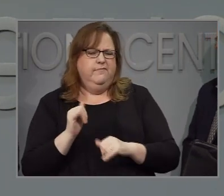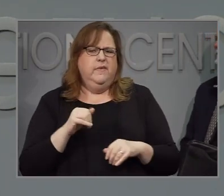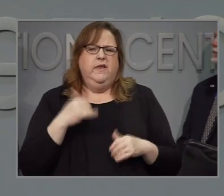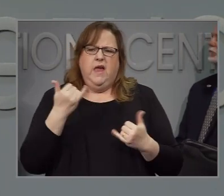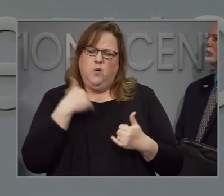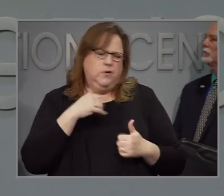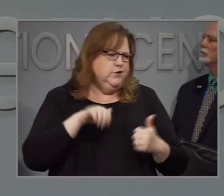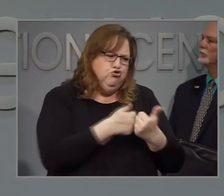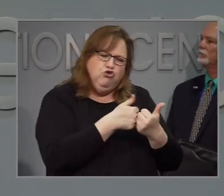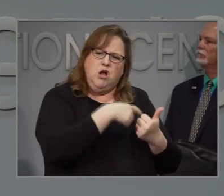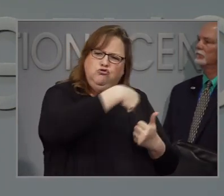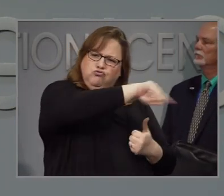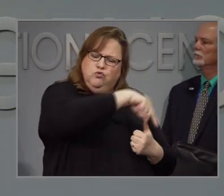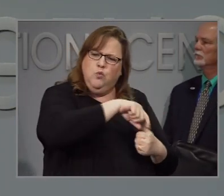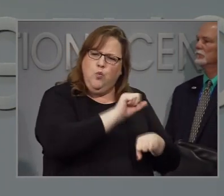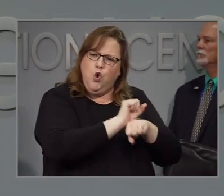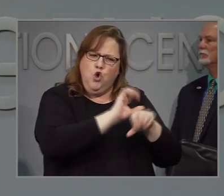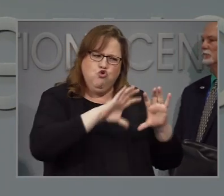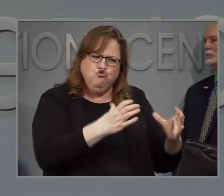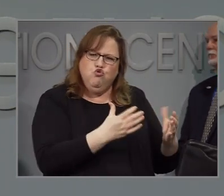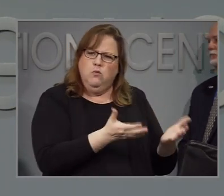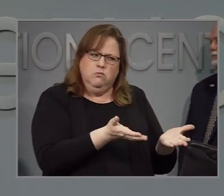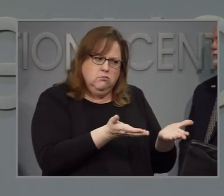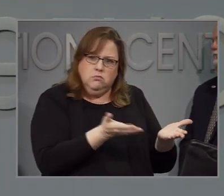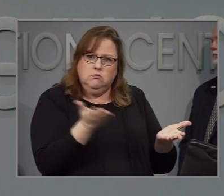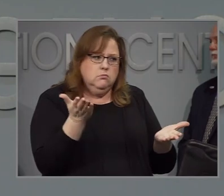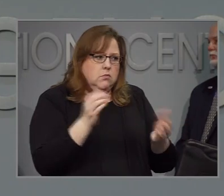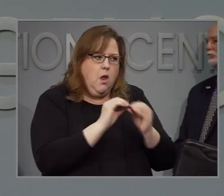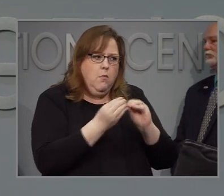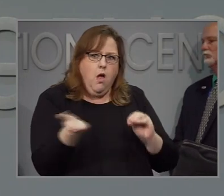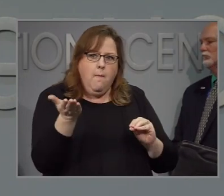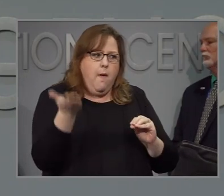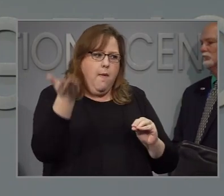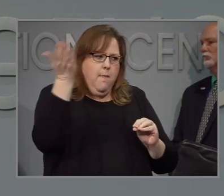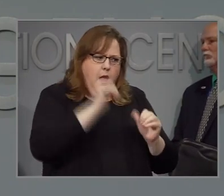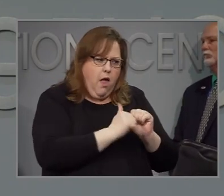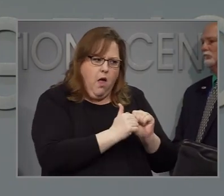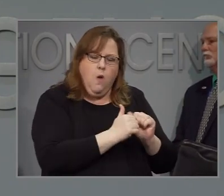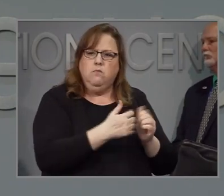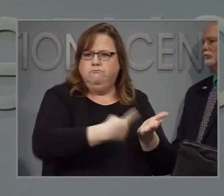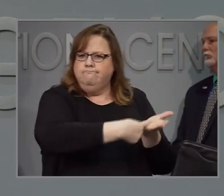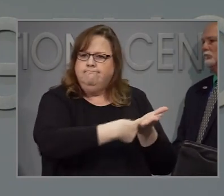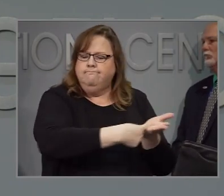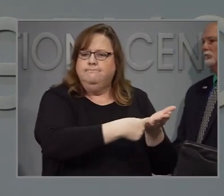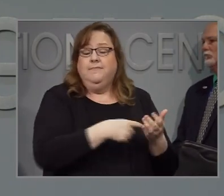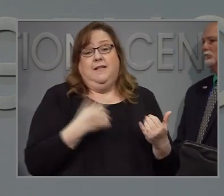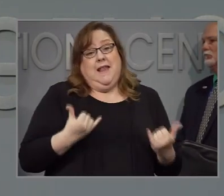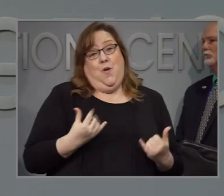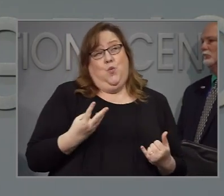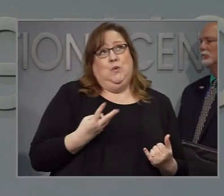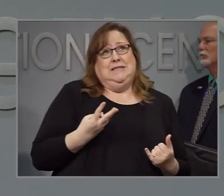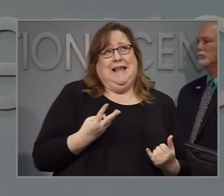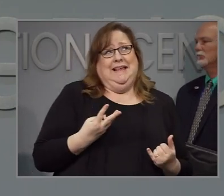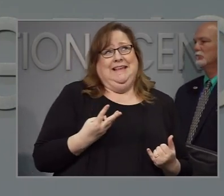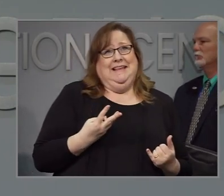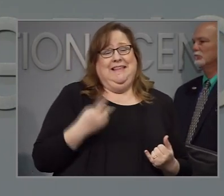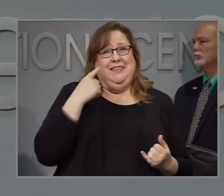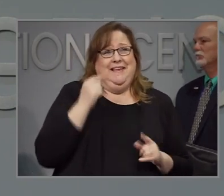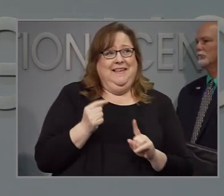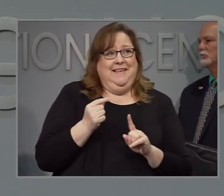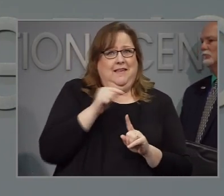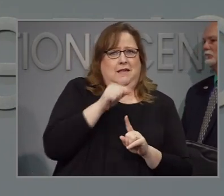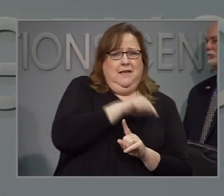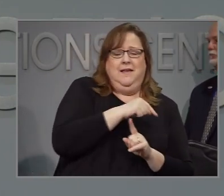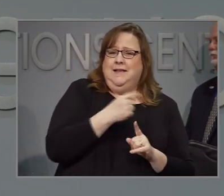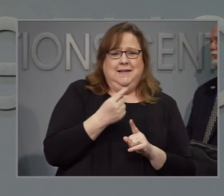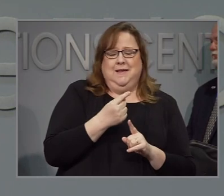make sure that we are picking that back up. And that's why earlier this week, it's only Wednesday today, Monday of this week, we sent